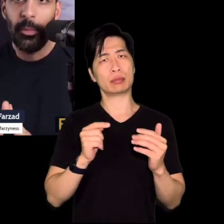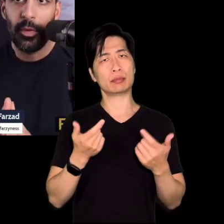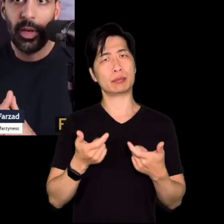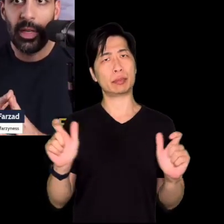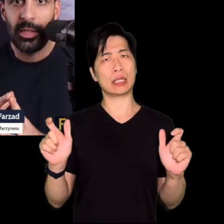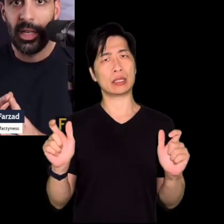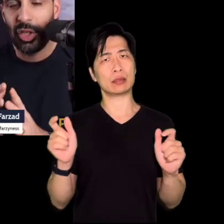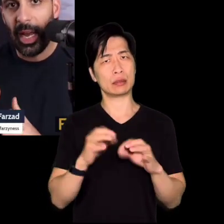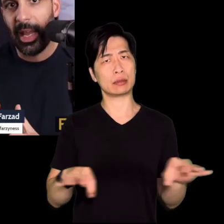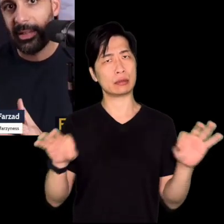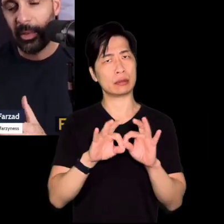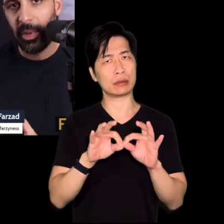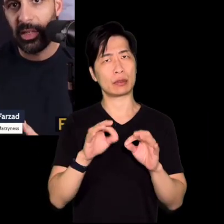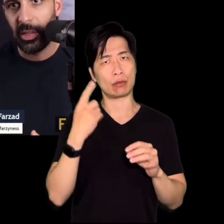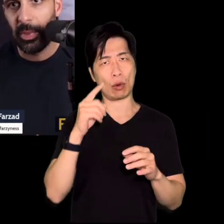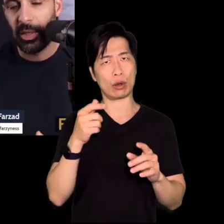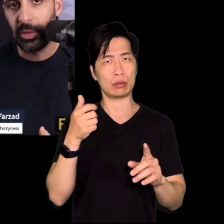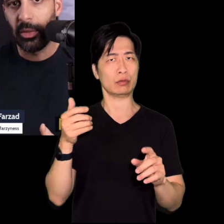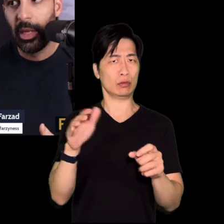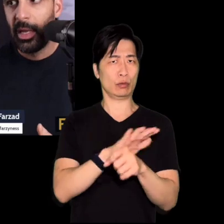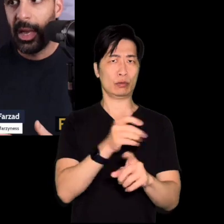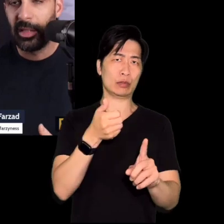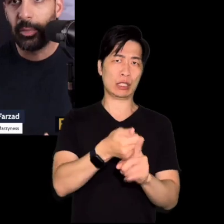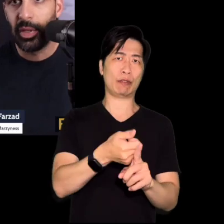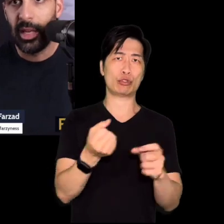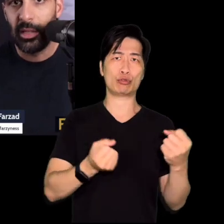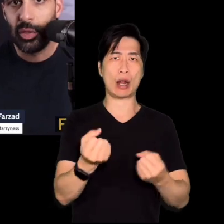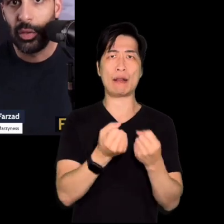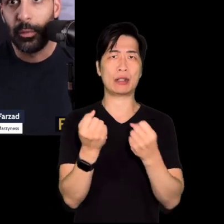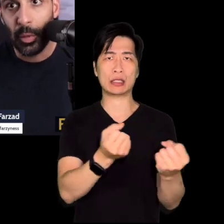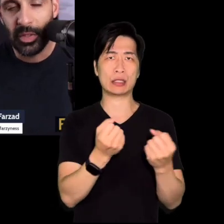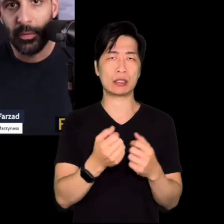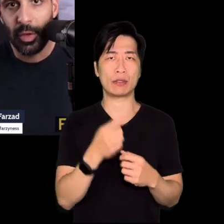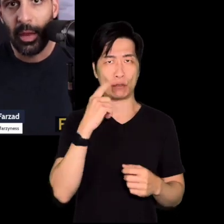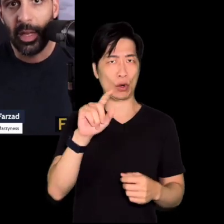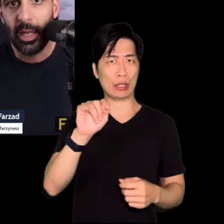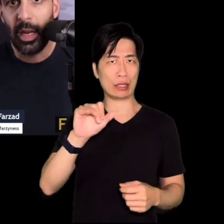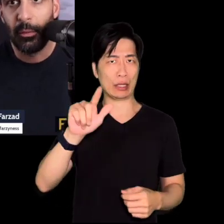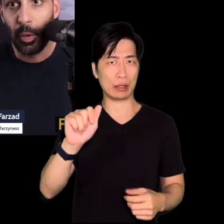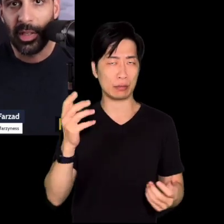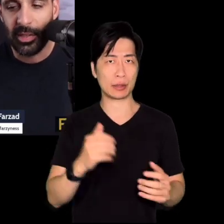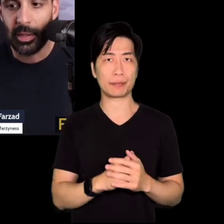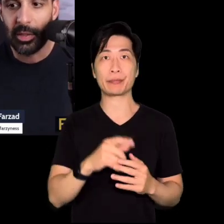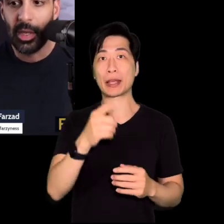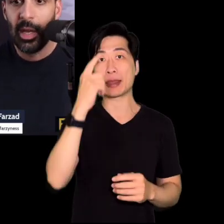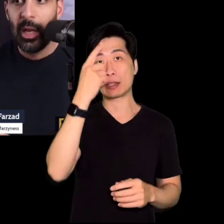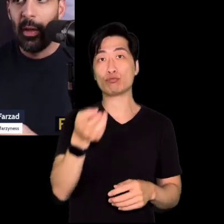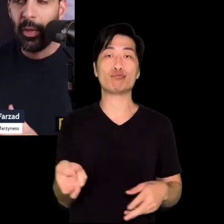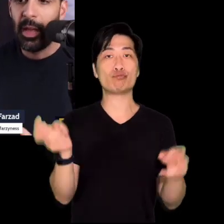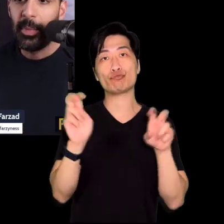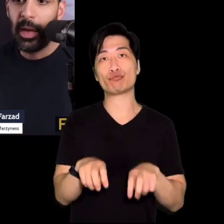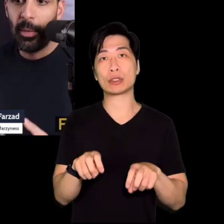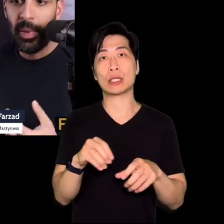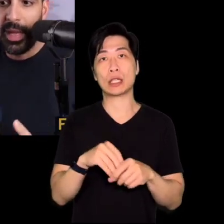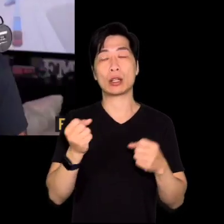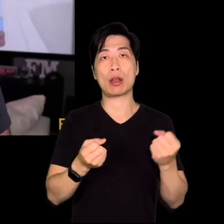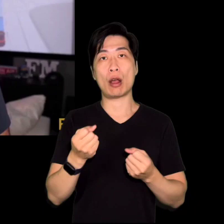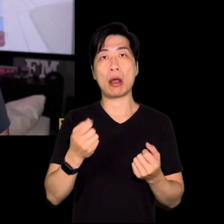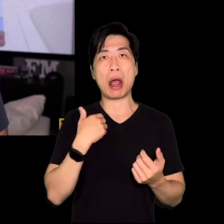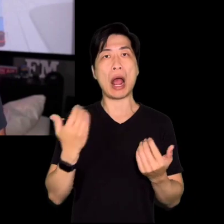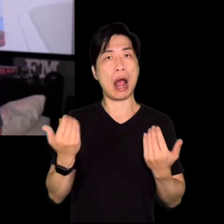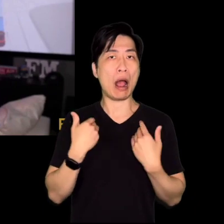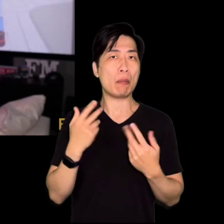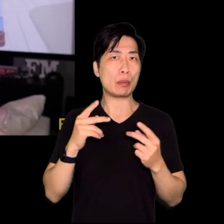So comfort is a gigantic piece of the puzzle as it pertains to full self-driving for Teslas. If you think about being